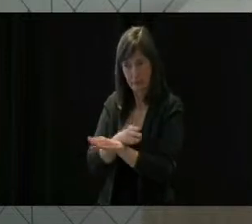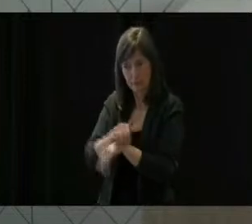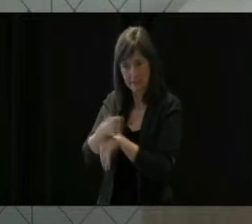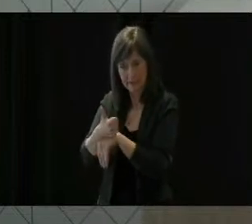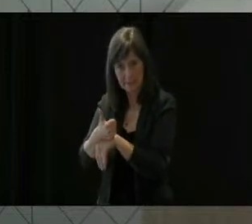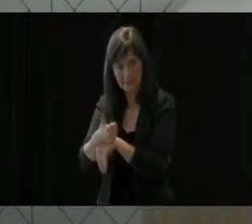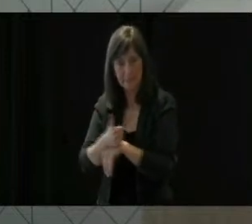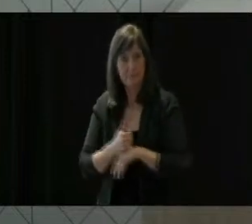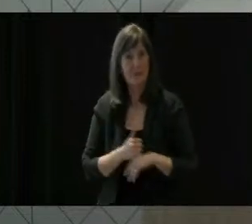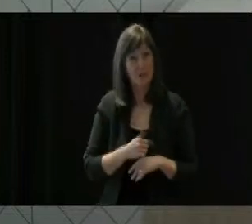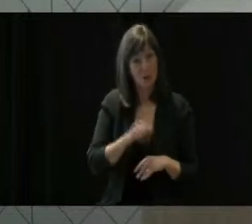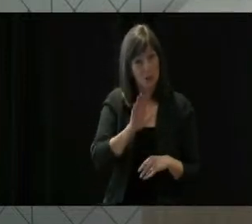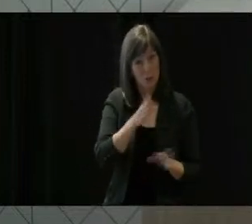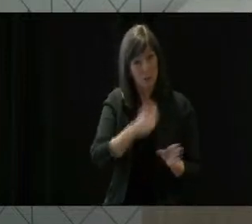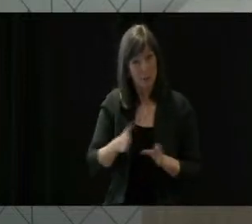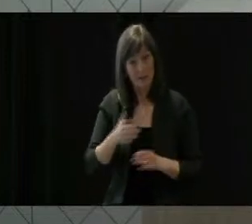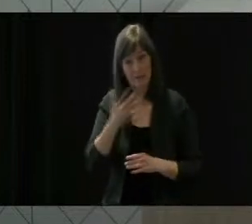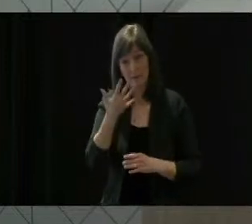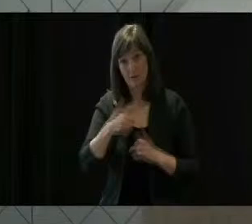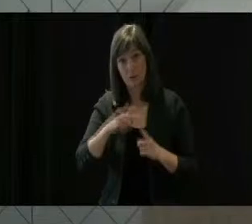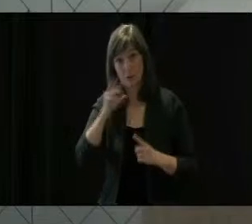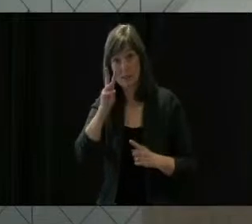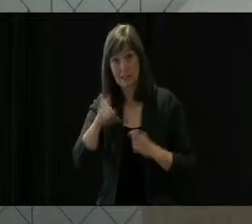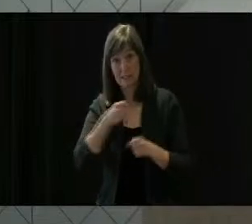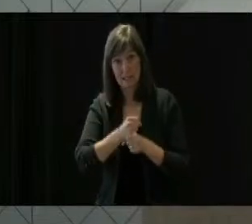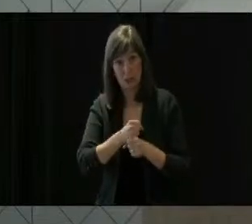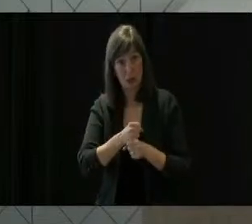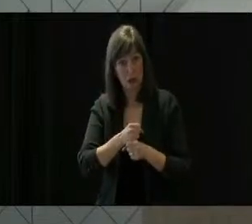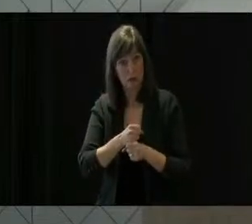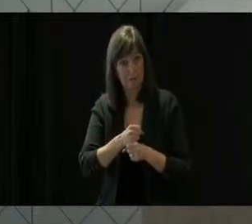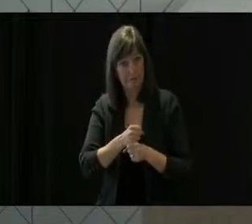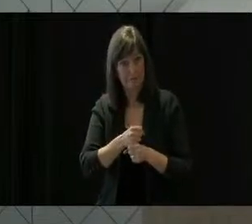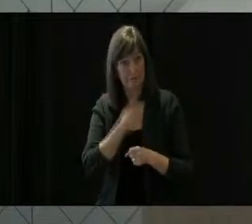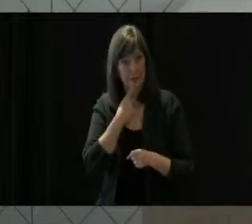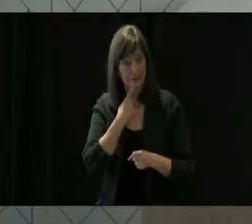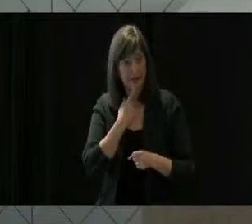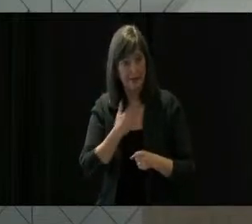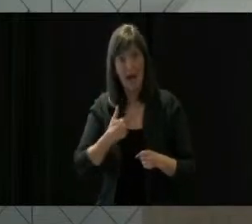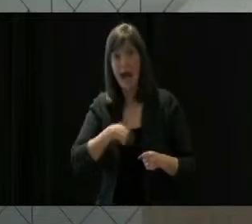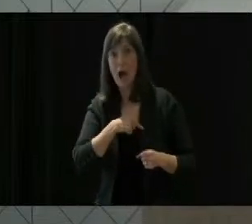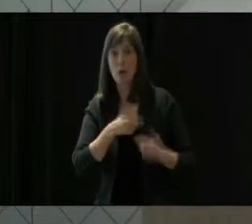to, as you say, right the fiscal ship realistically achievable?